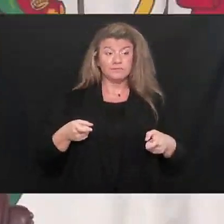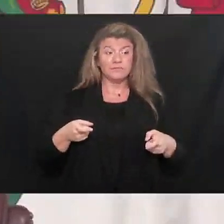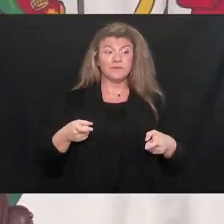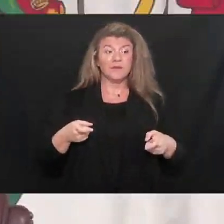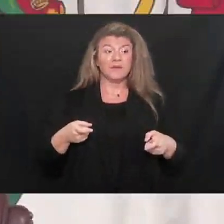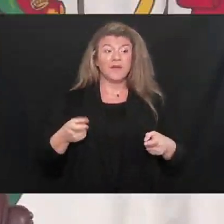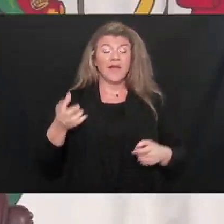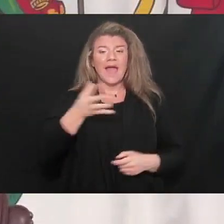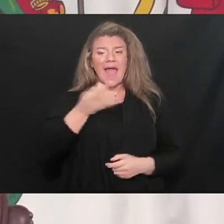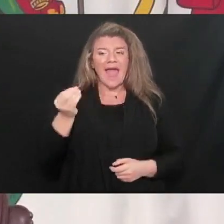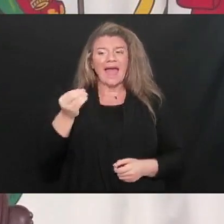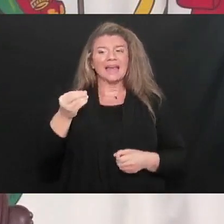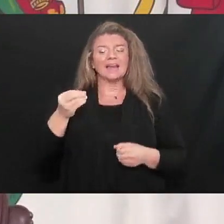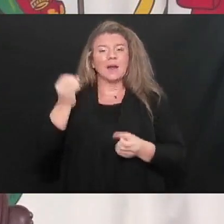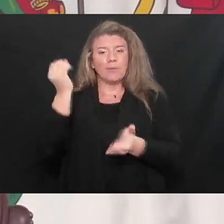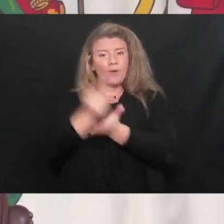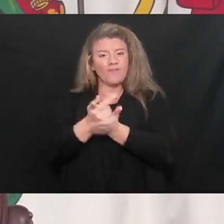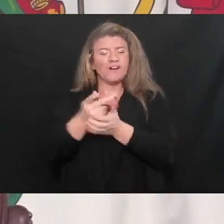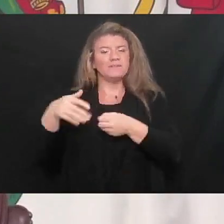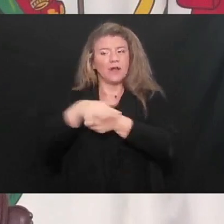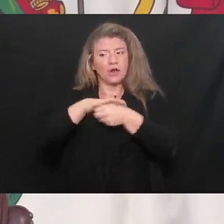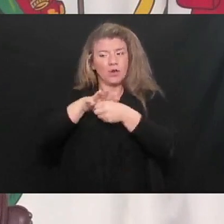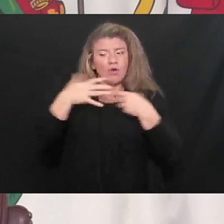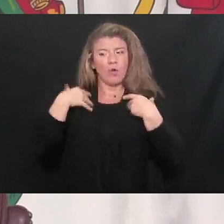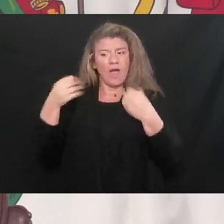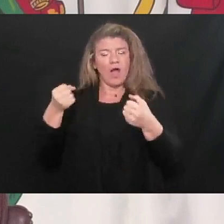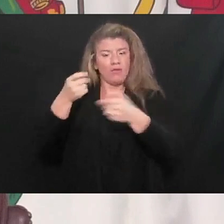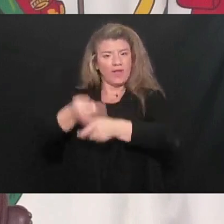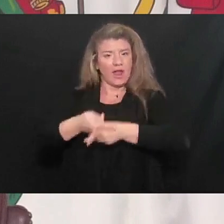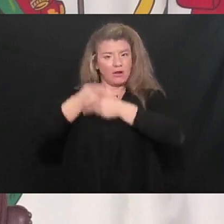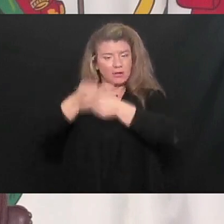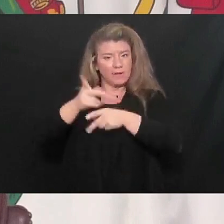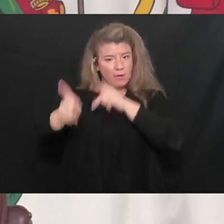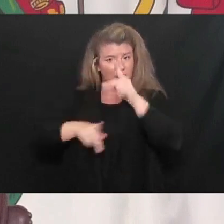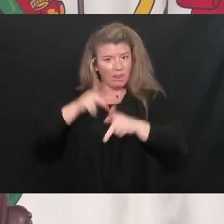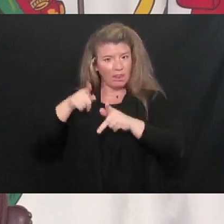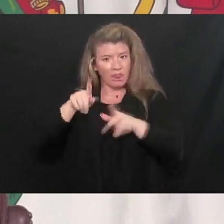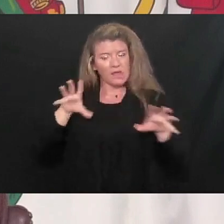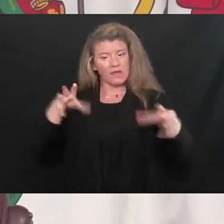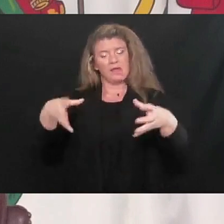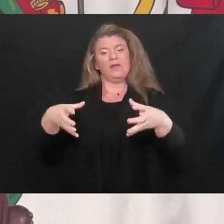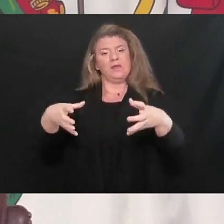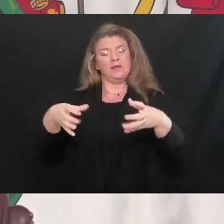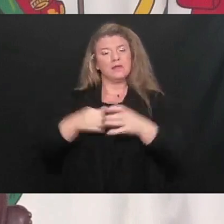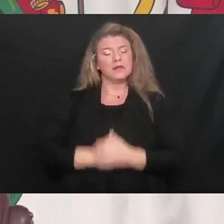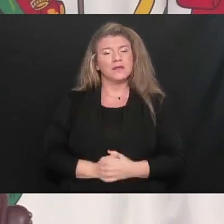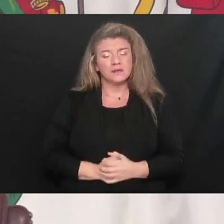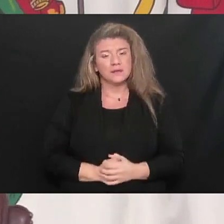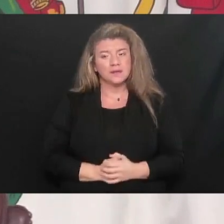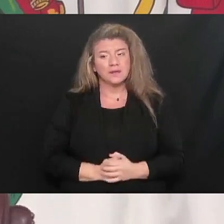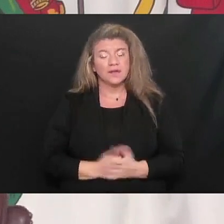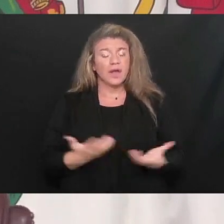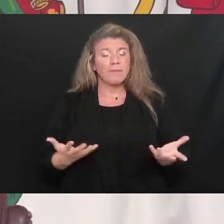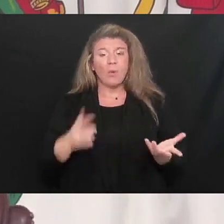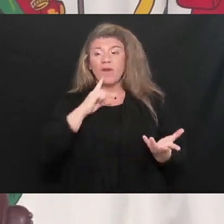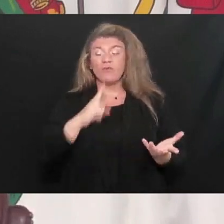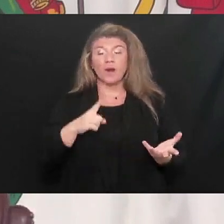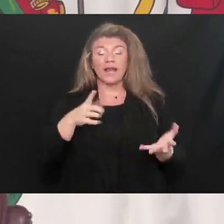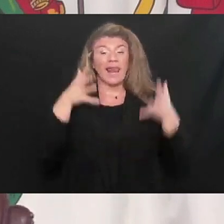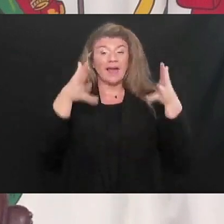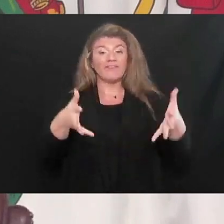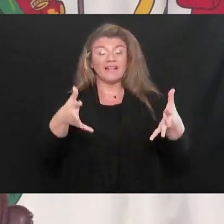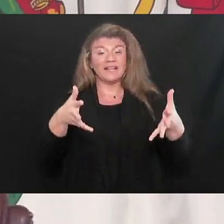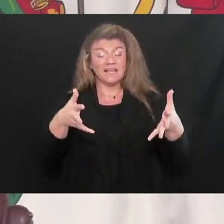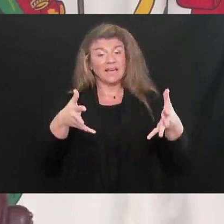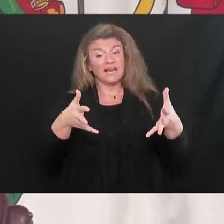and along with approval from the local healthcare people. But we've just really left it to